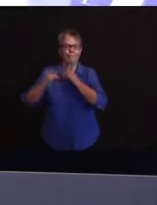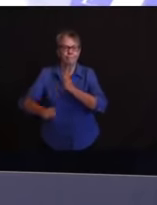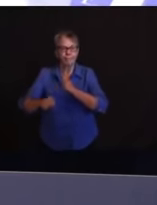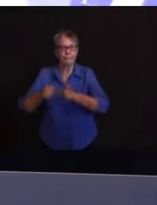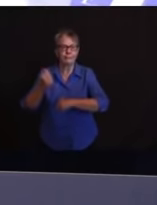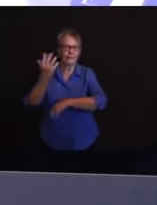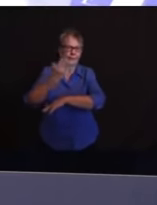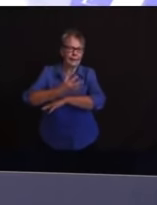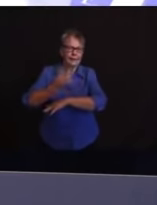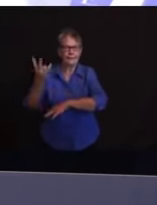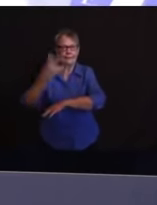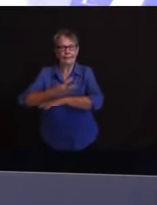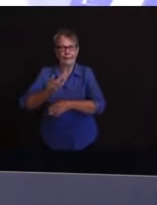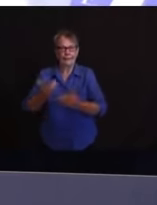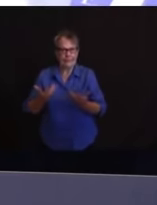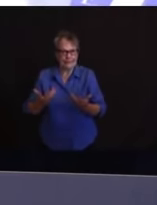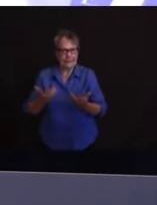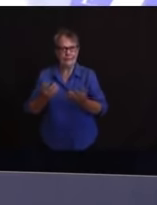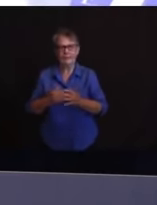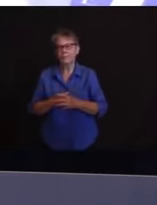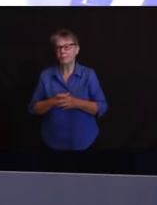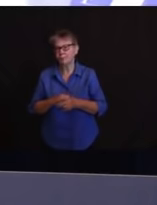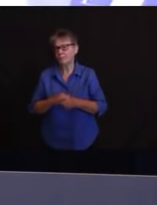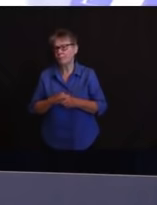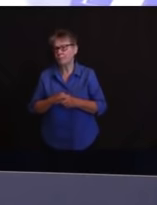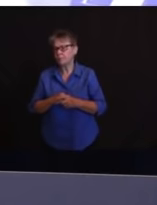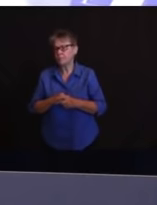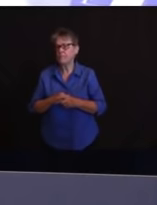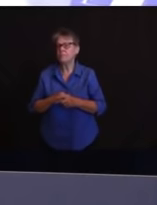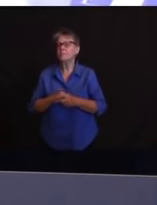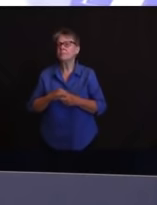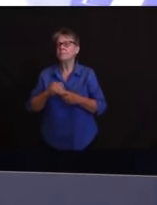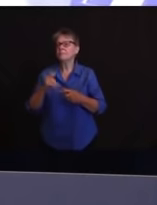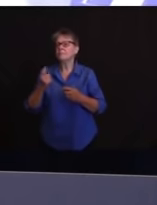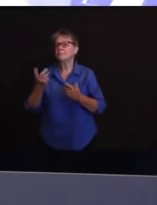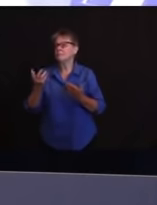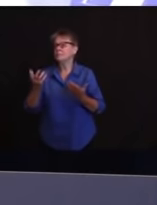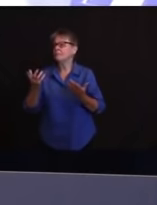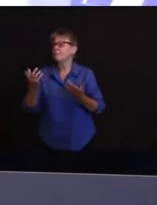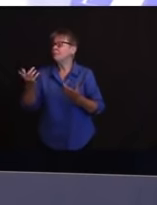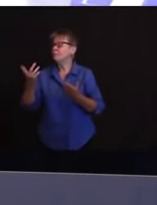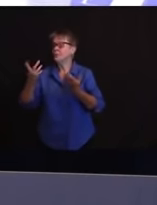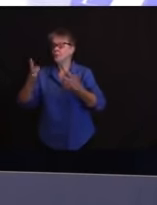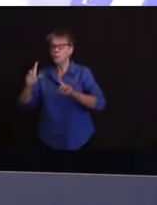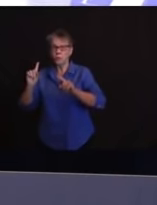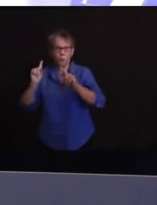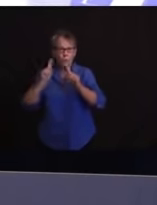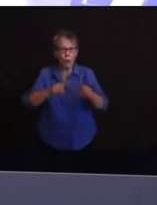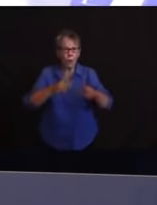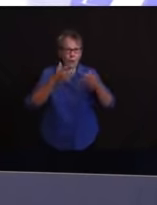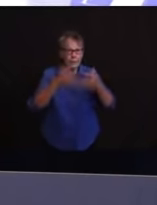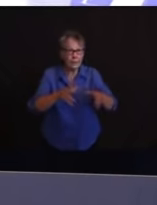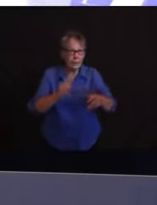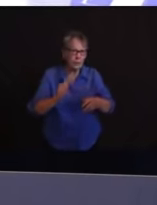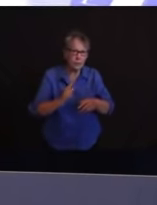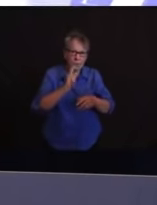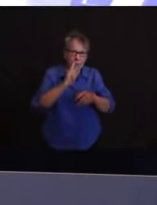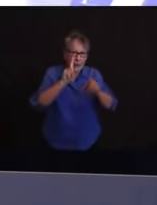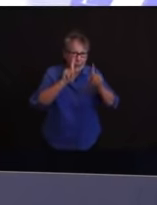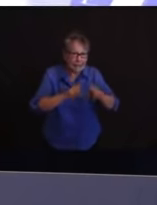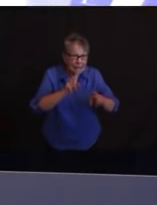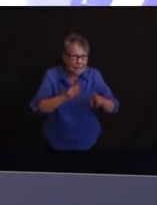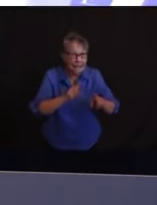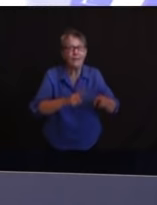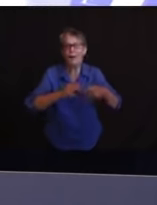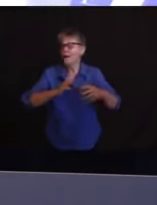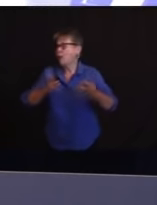the virus to friends and family. To help mitigate risk, wear a mask or face covering, frequently wash your hands,